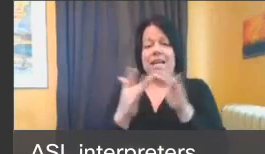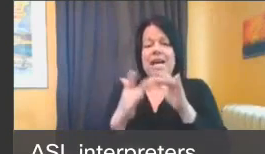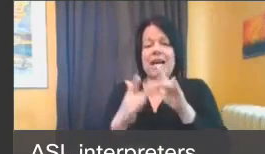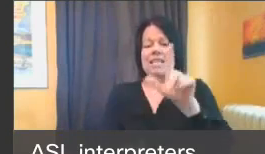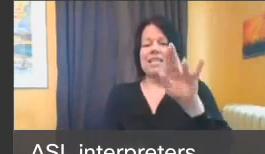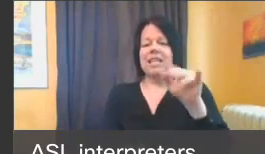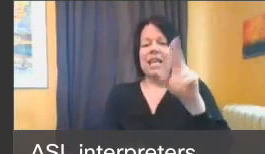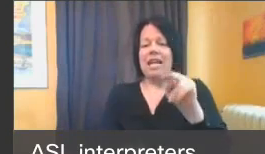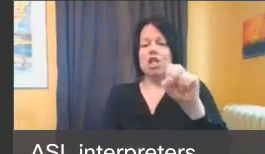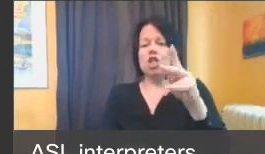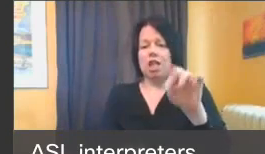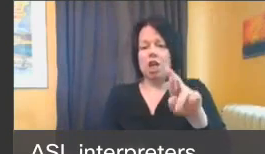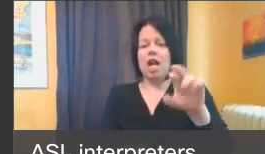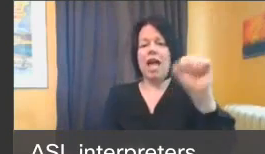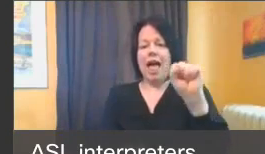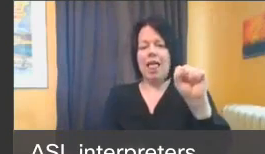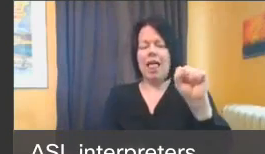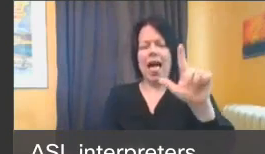at